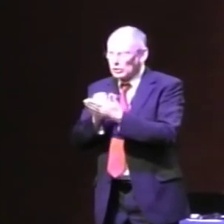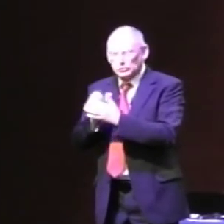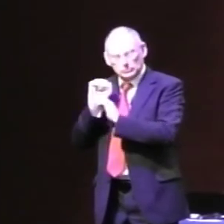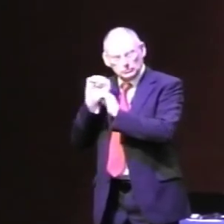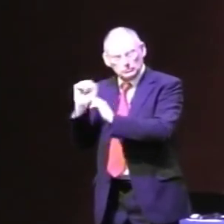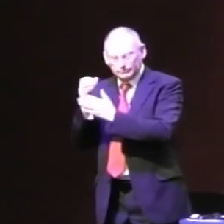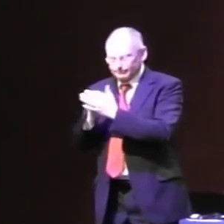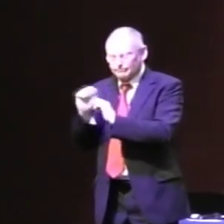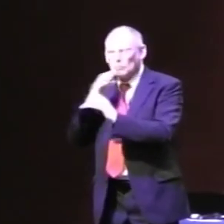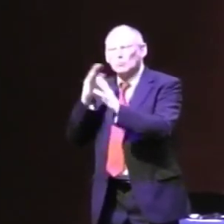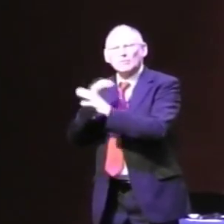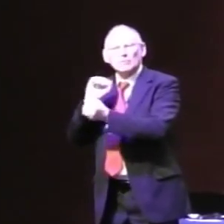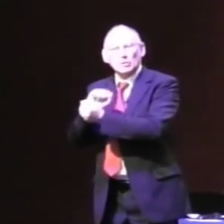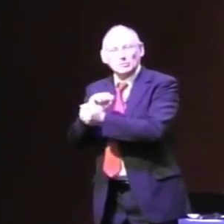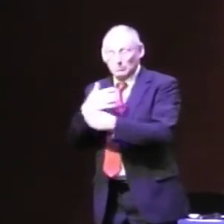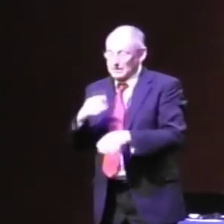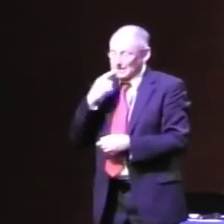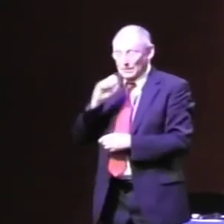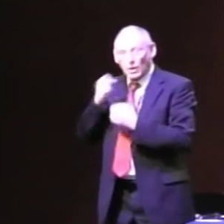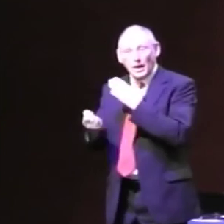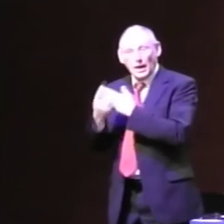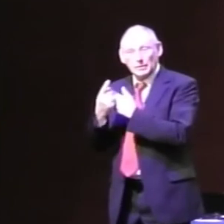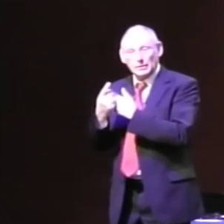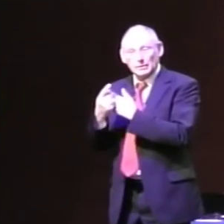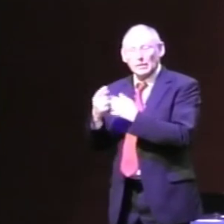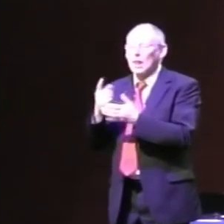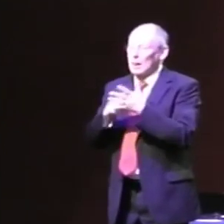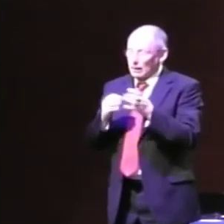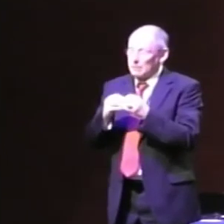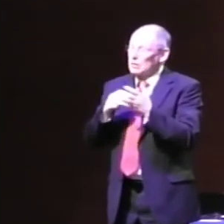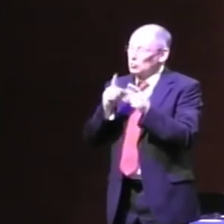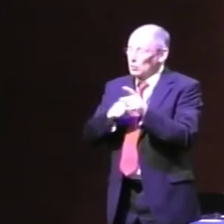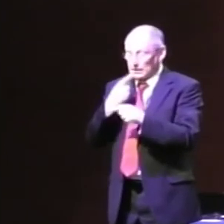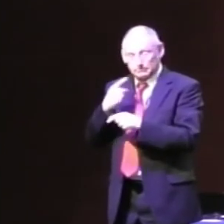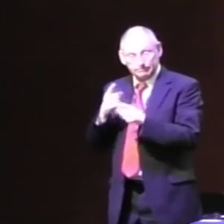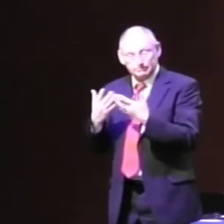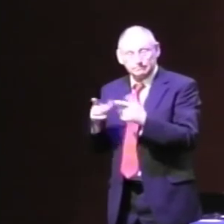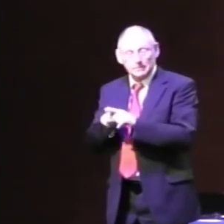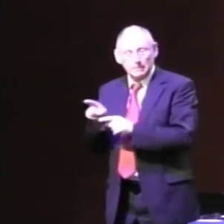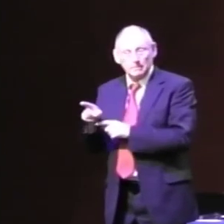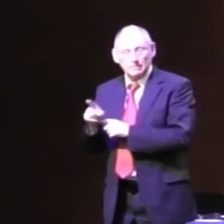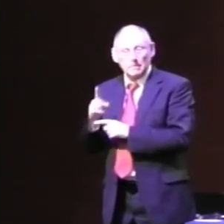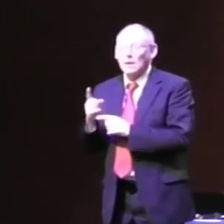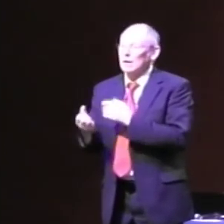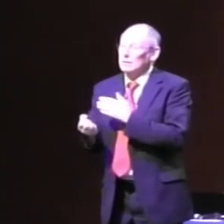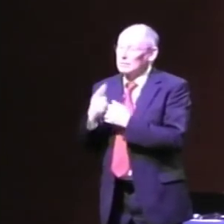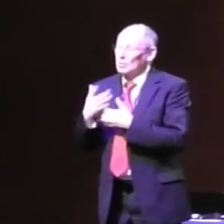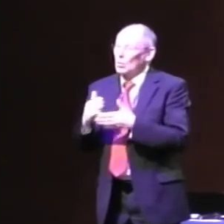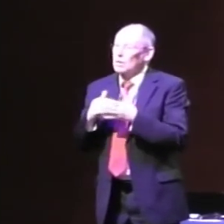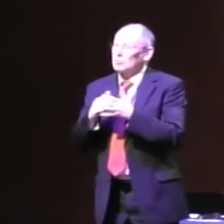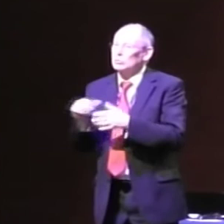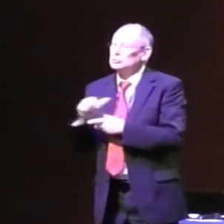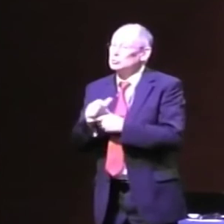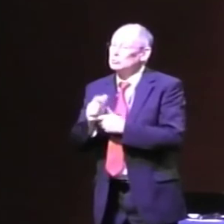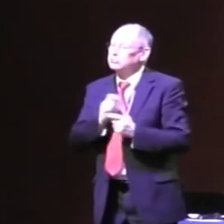prisons. It's what we said would happen when previous governments, both Labour and Tory, went down this road. That being the case, the only motion that should have been